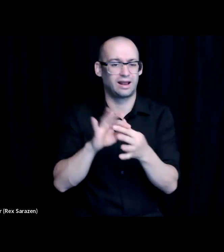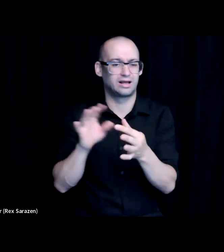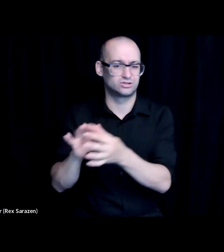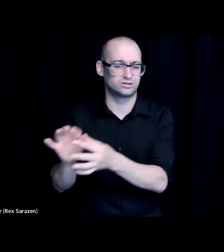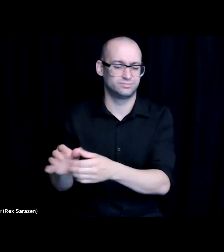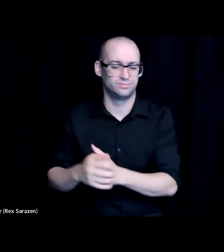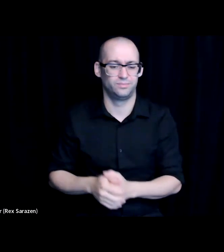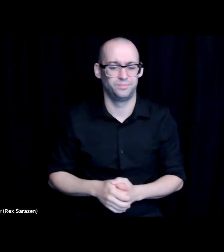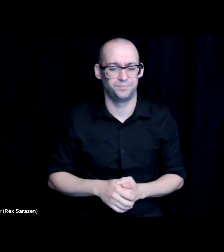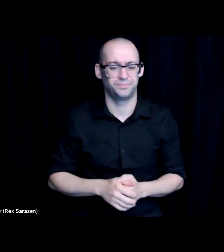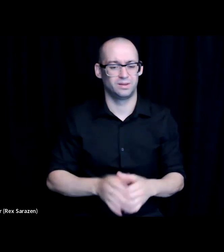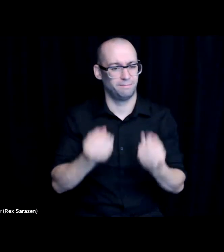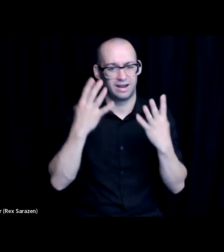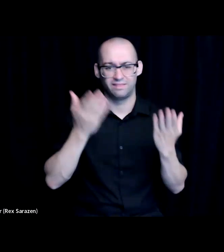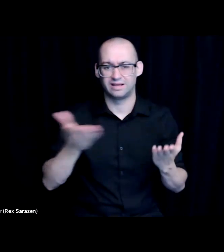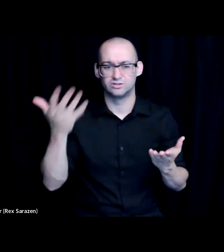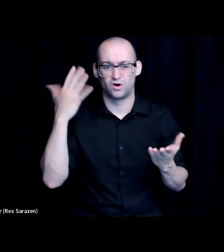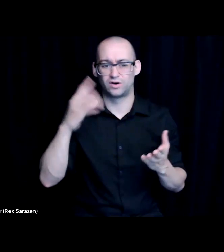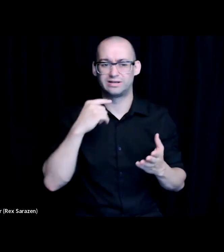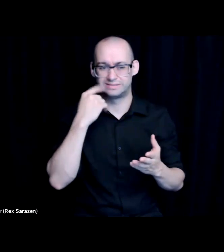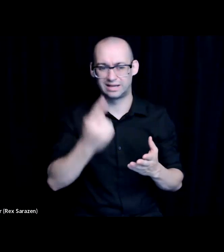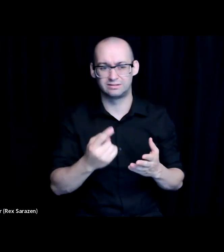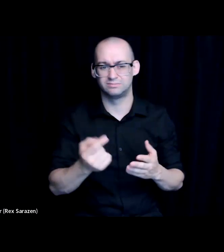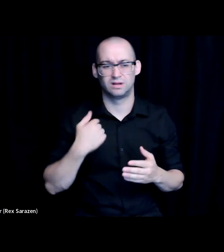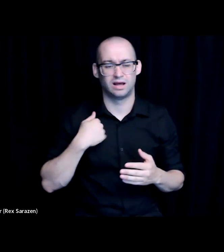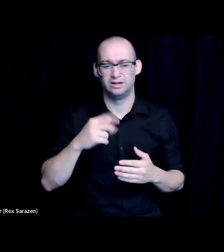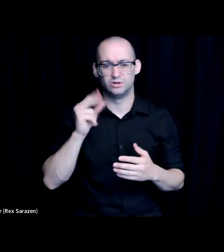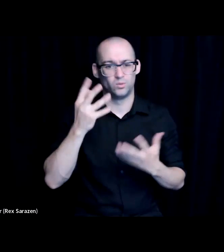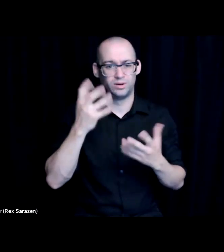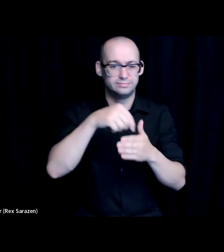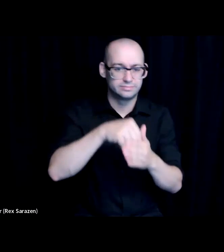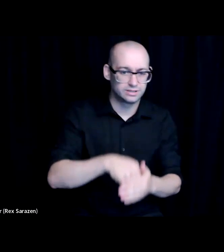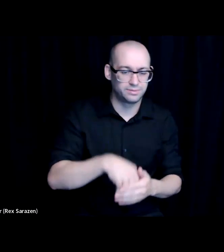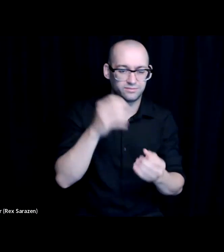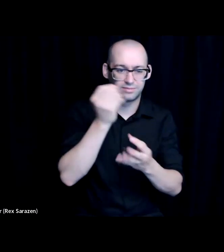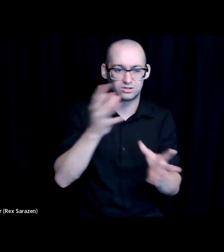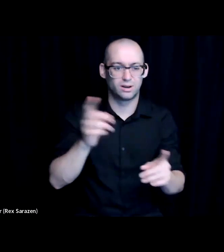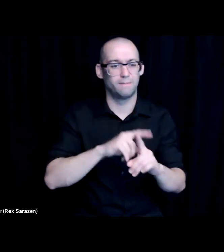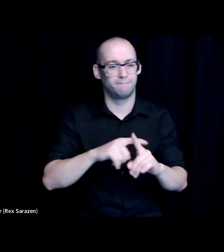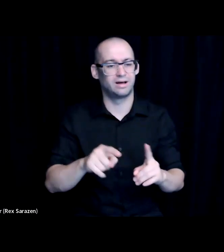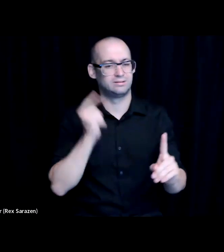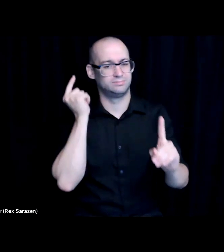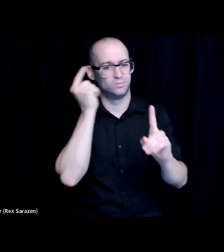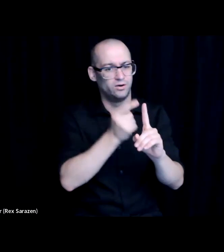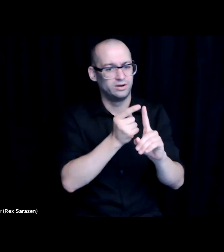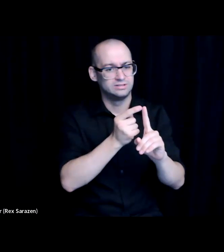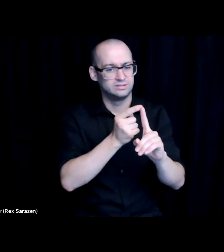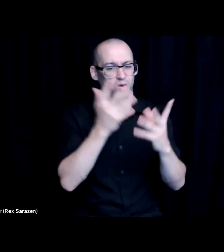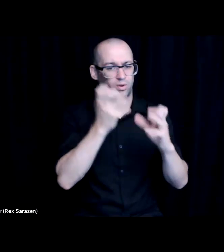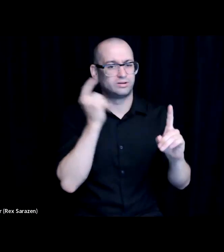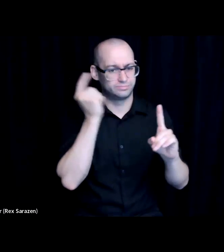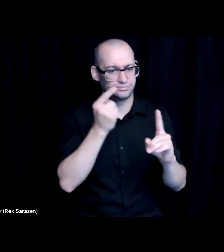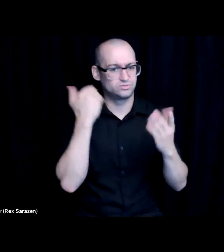lot of things that have already been mentioned, I won't go into it in details, but our 3 priorities that we're trying to achieve